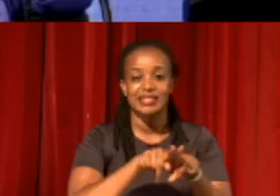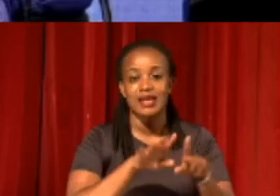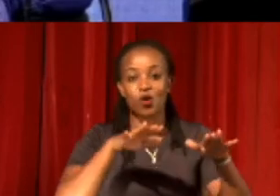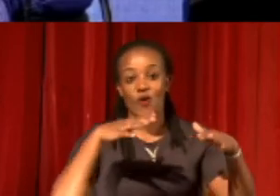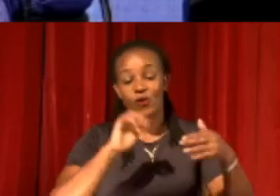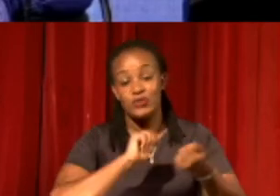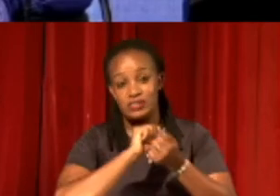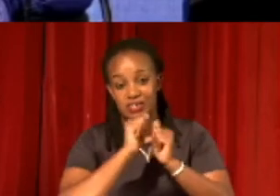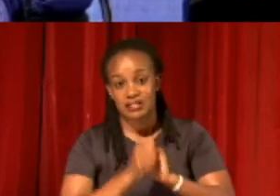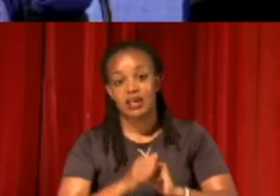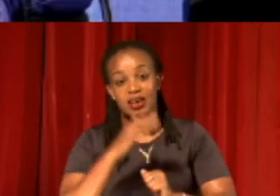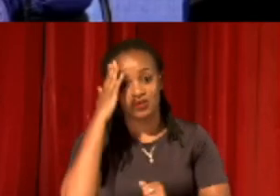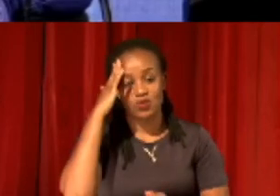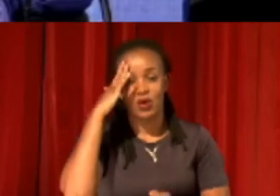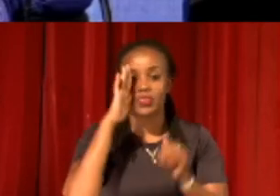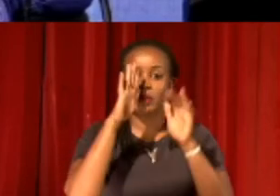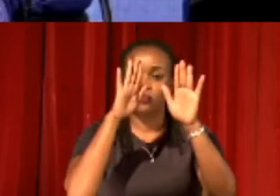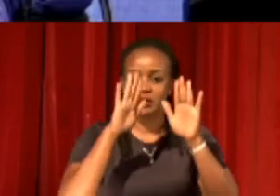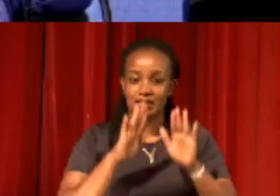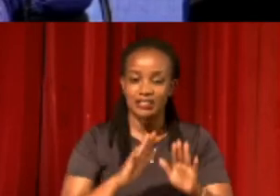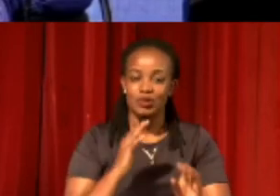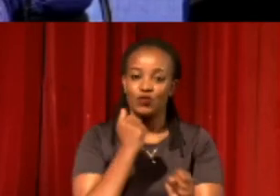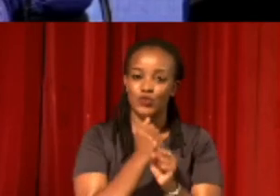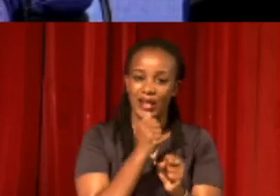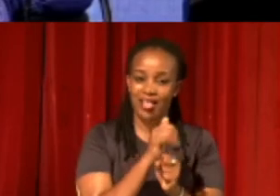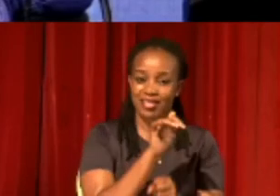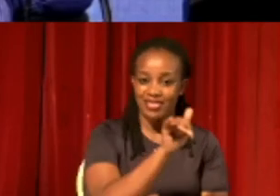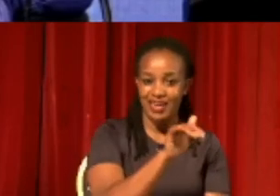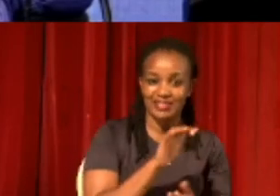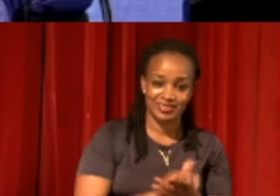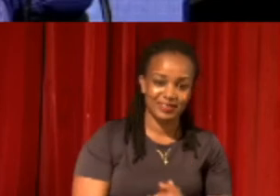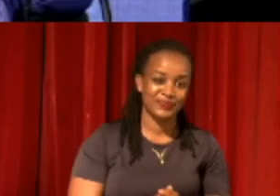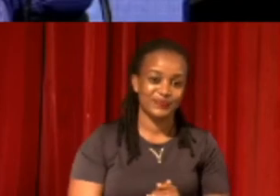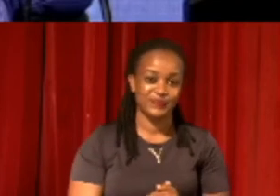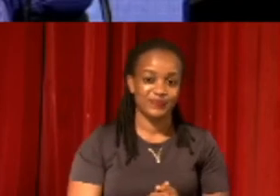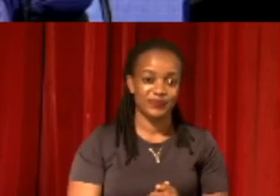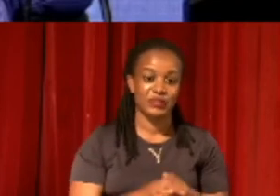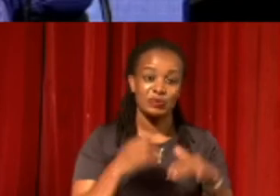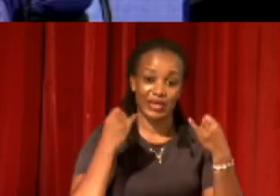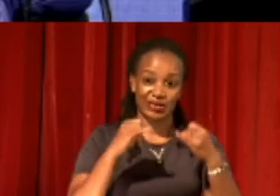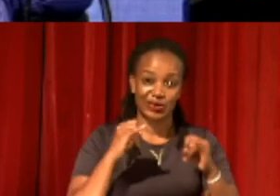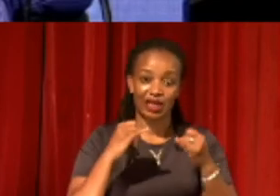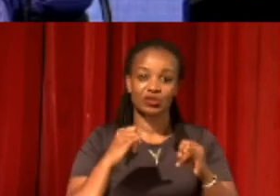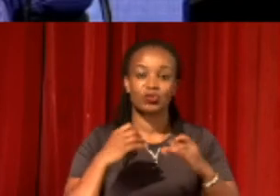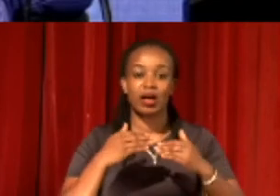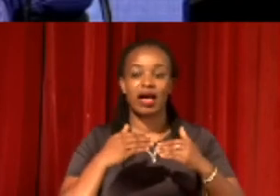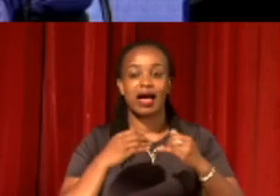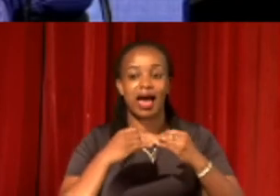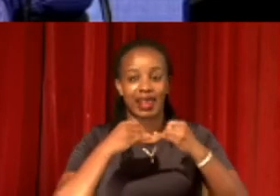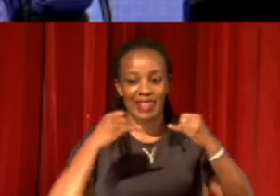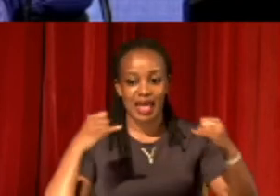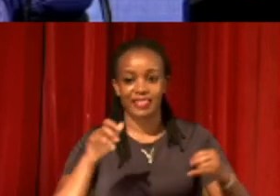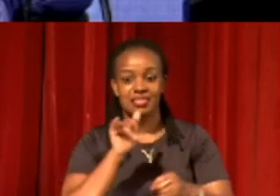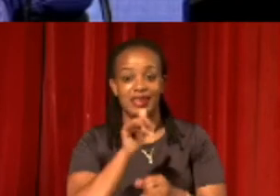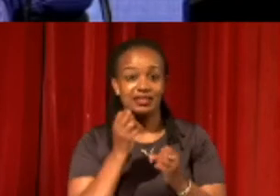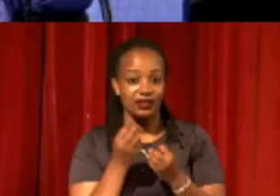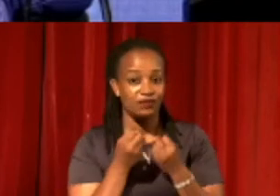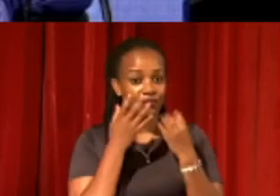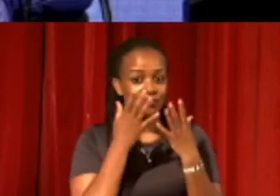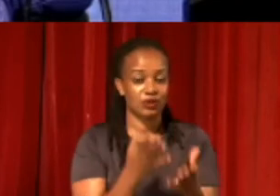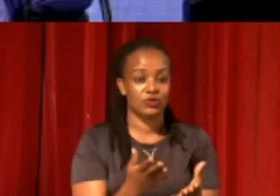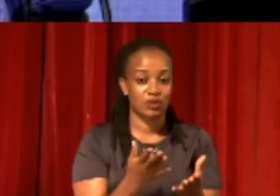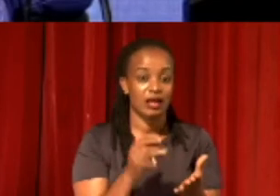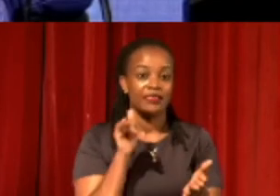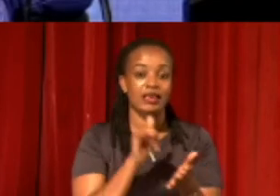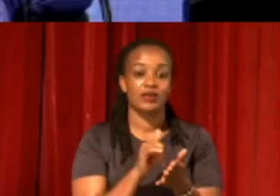And they know the importance of doing that. So they will need to log in and be able to align that information. Yes. And that will also